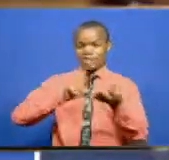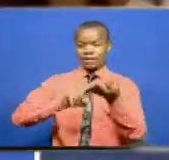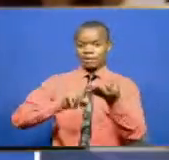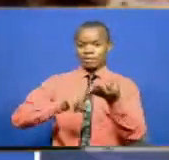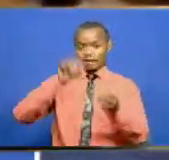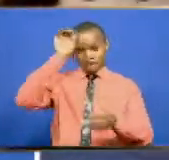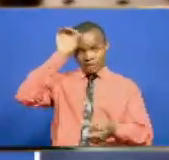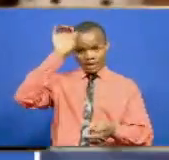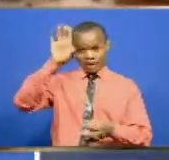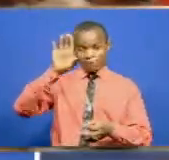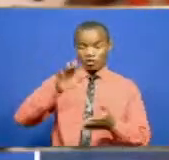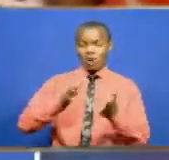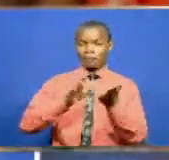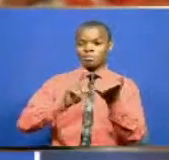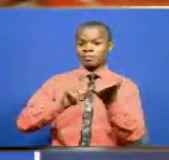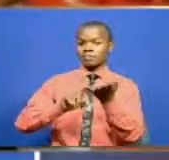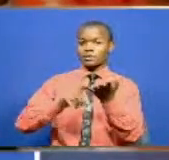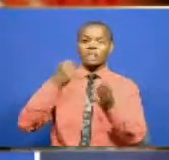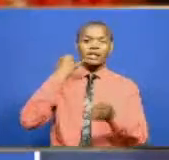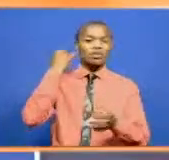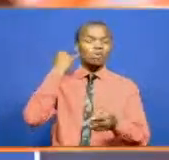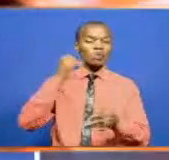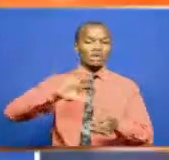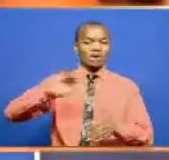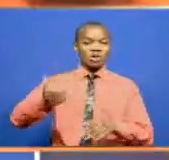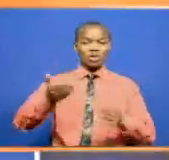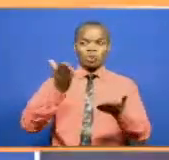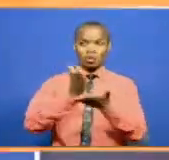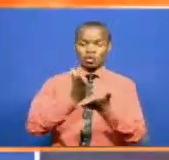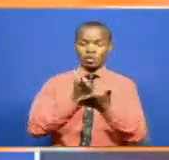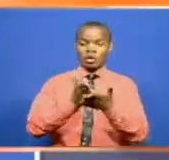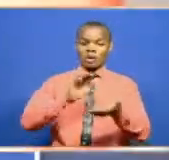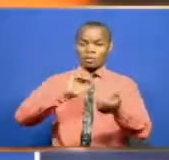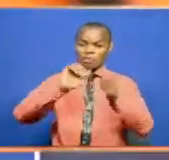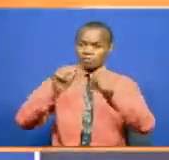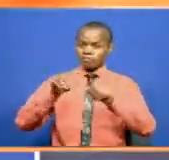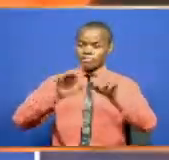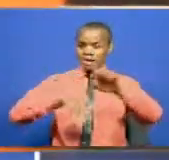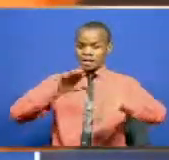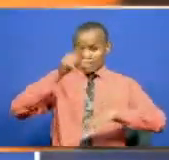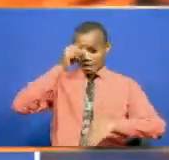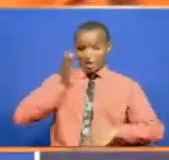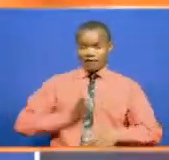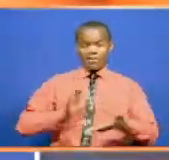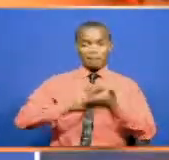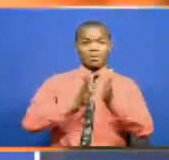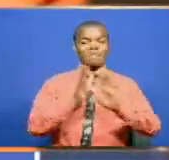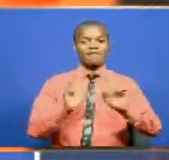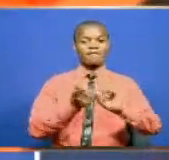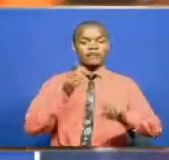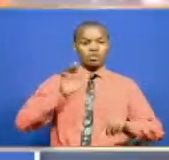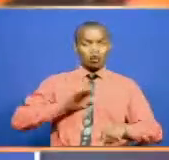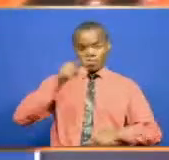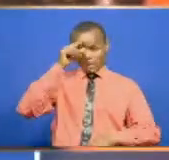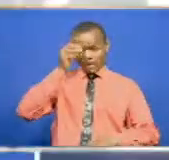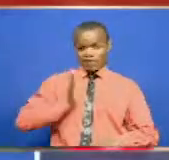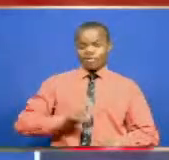was inspired by the fact that she had endured many battles to become the first woman governor in Mount Kenya